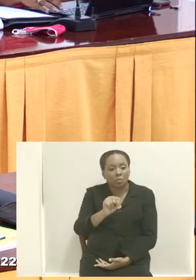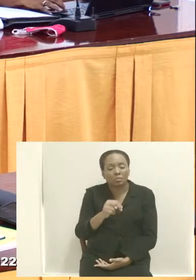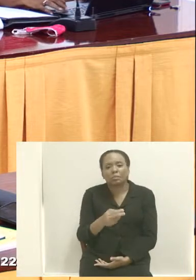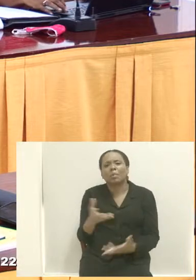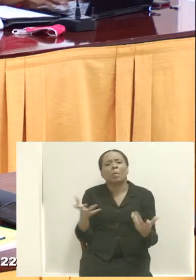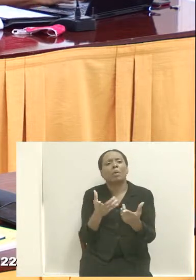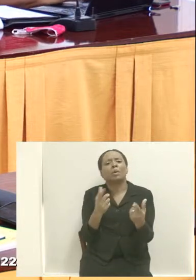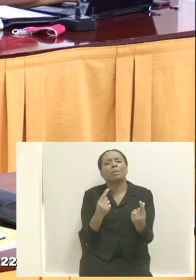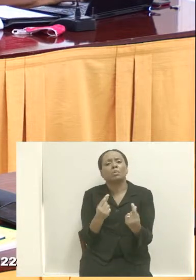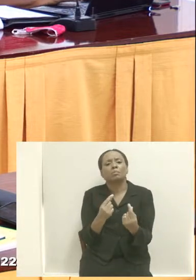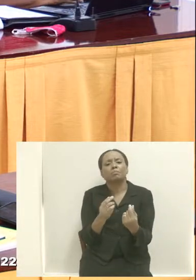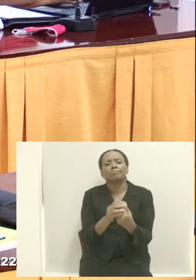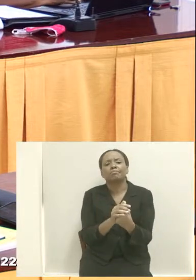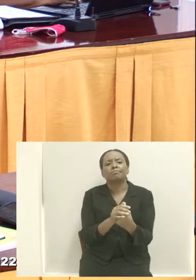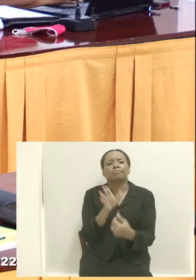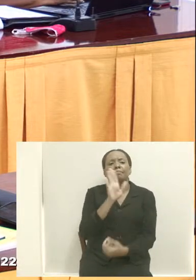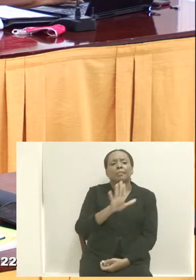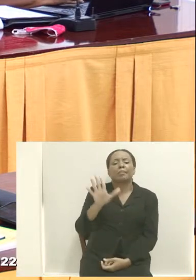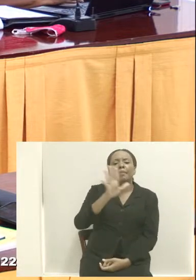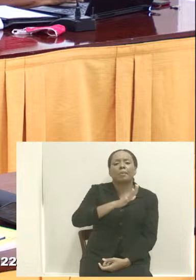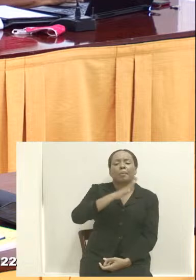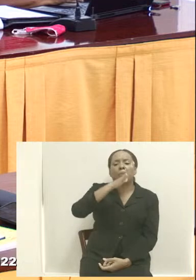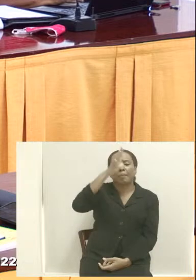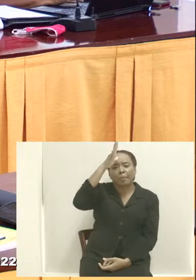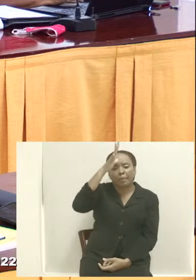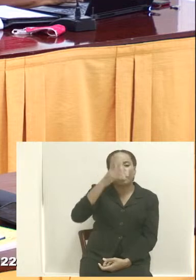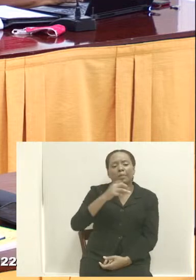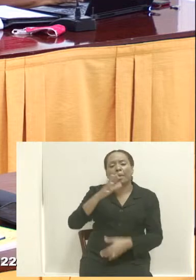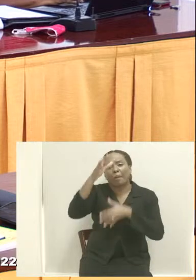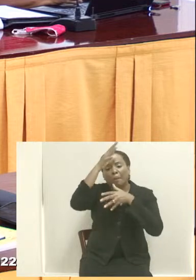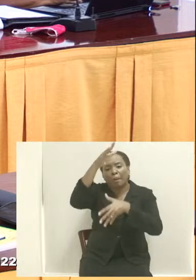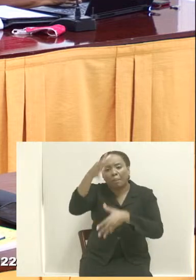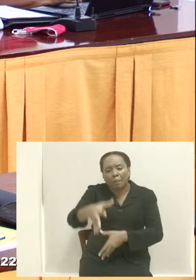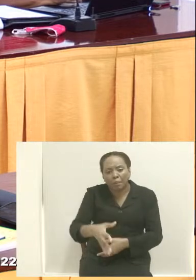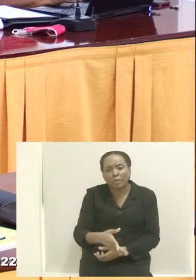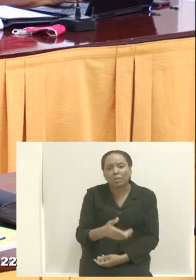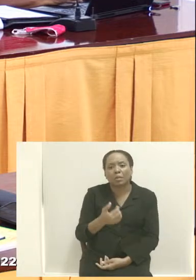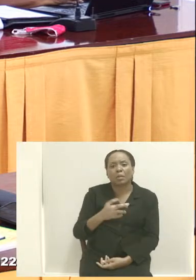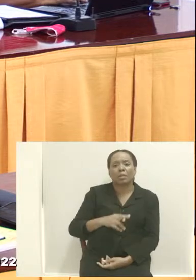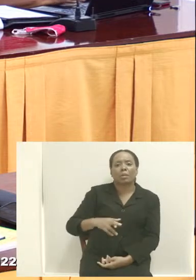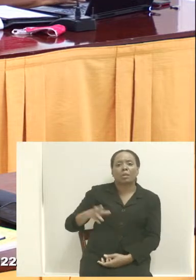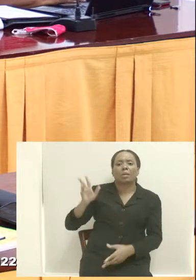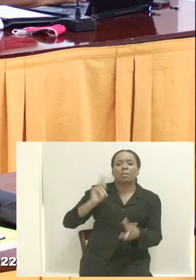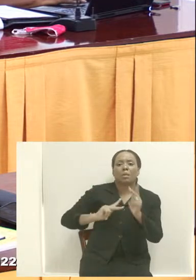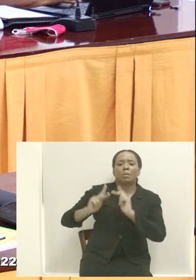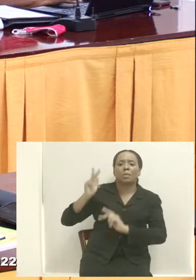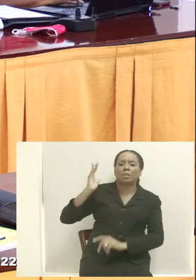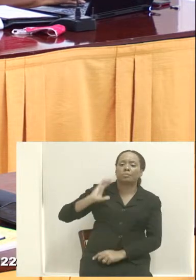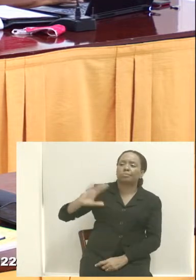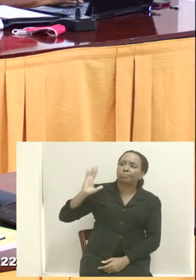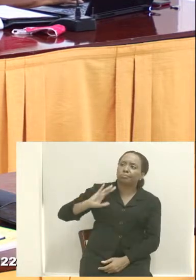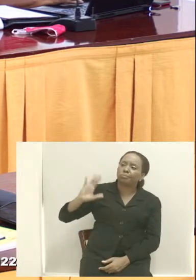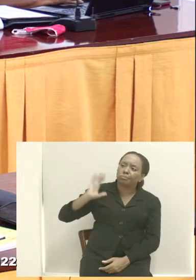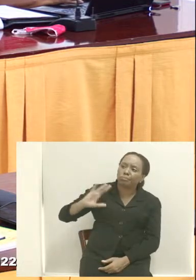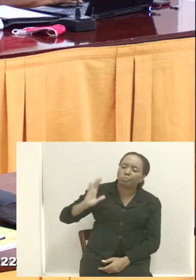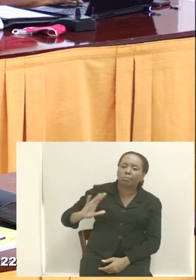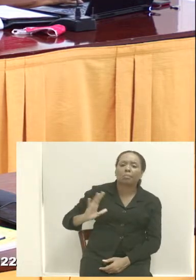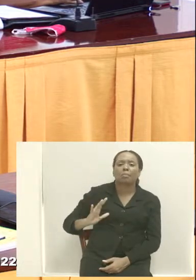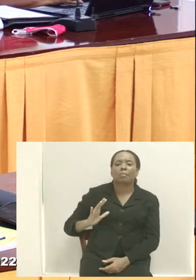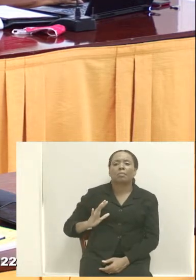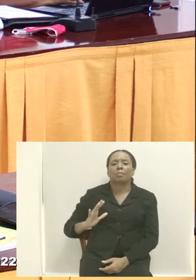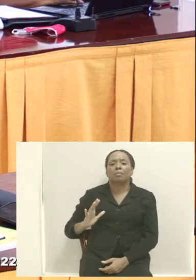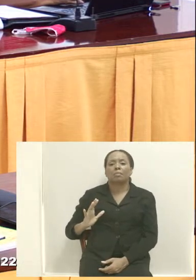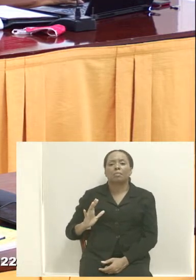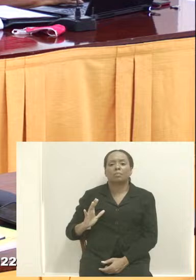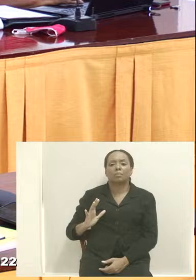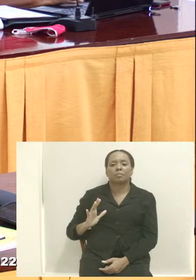or the plantation owners would have gone through in ancient times. It is really a medieval approach that we bring to this